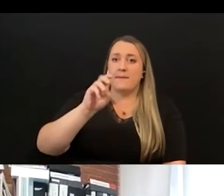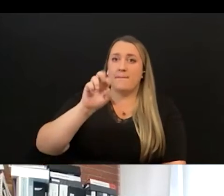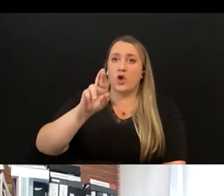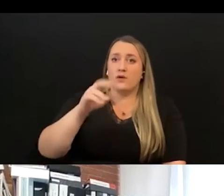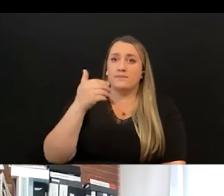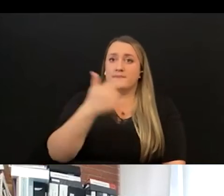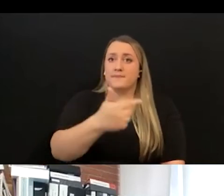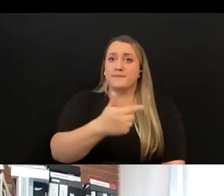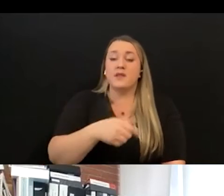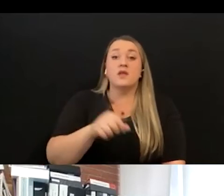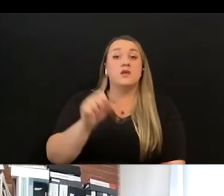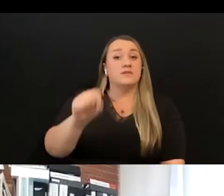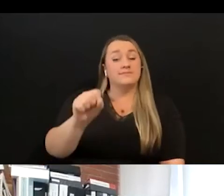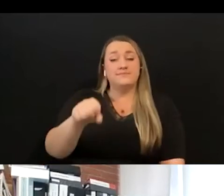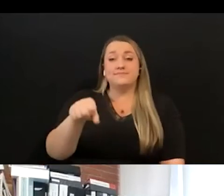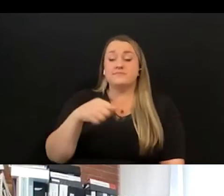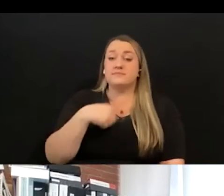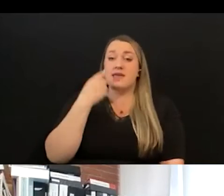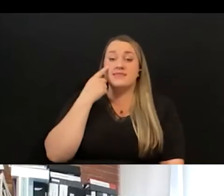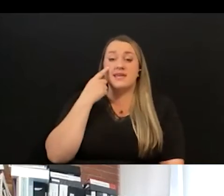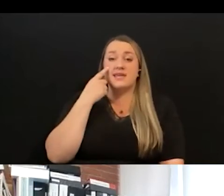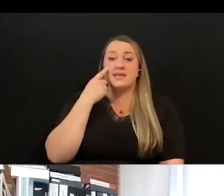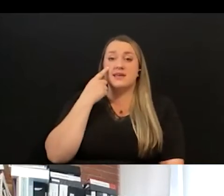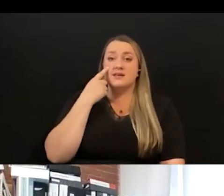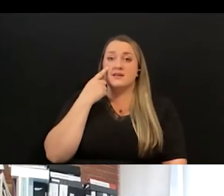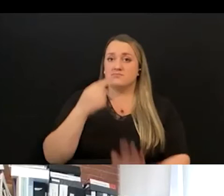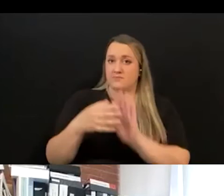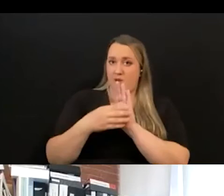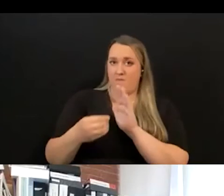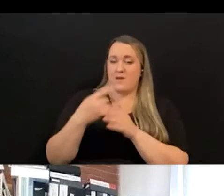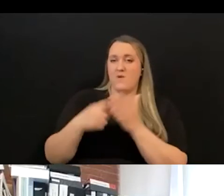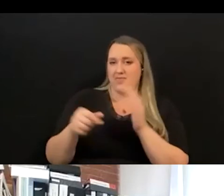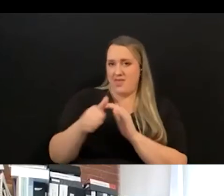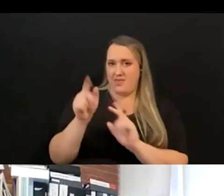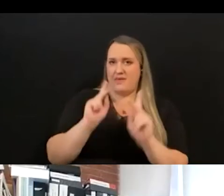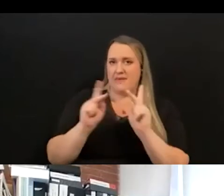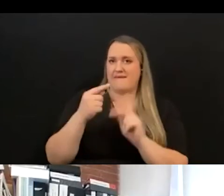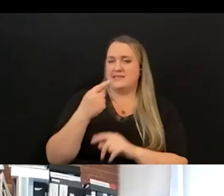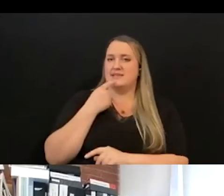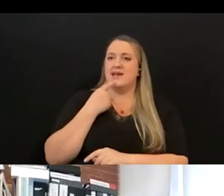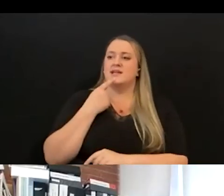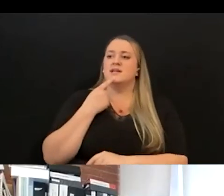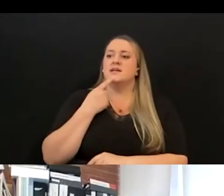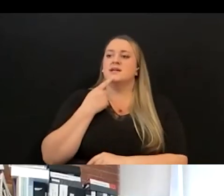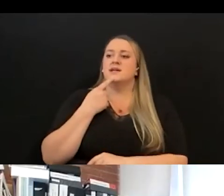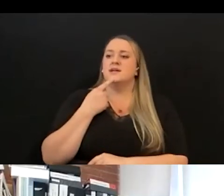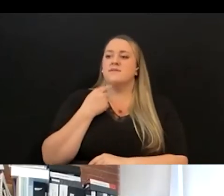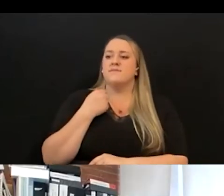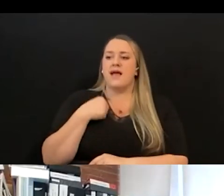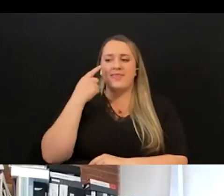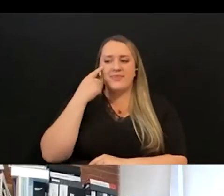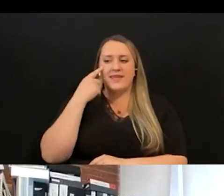Yeah, I think kind of echoing what the others have said. I think having, just the